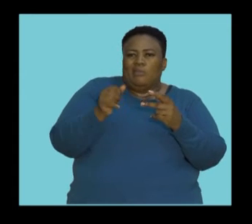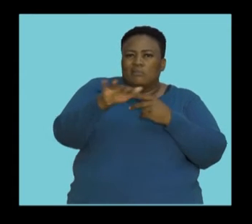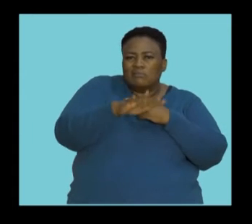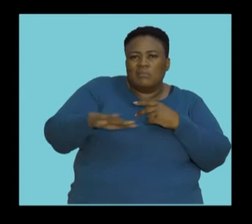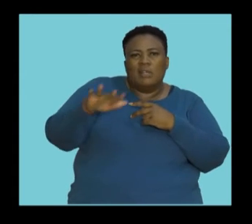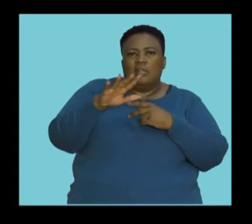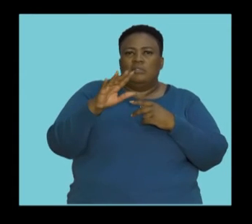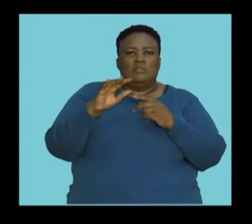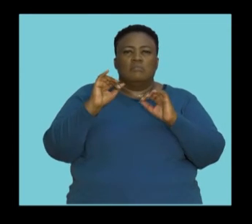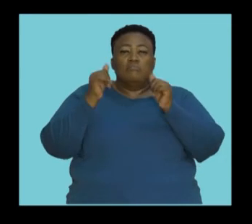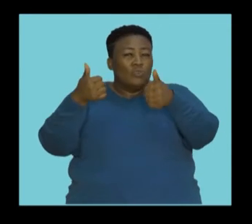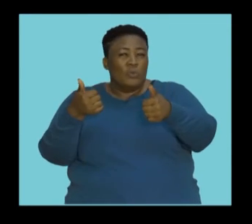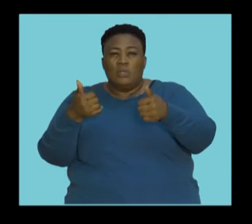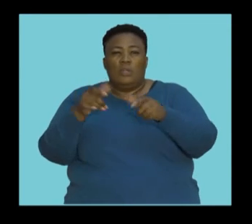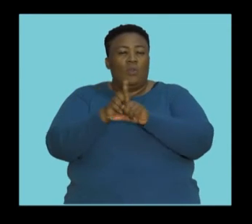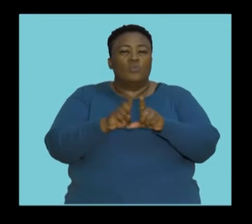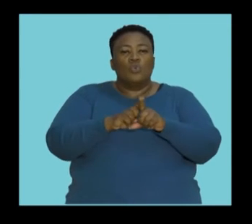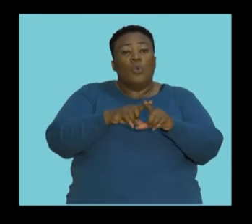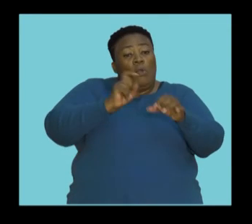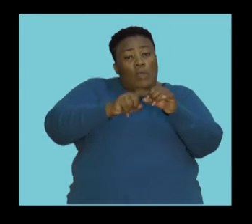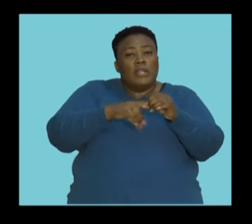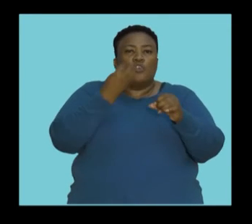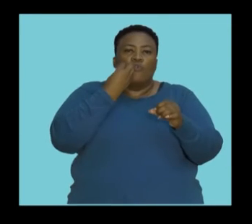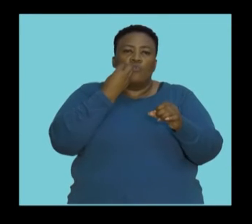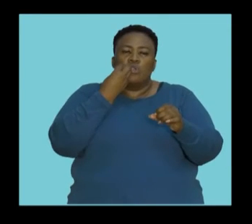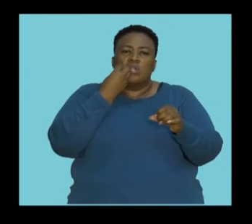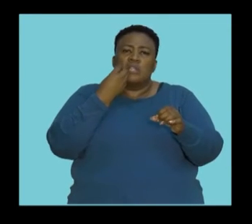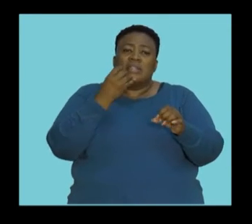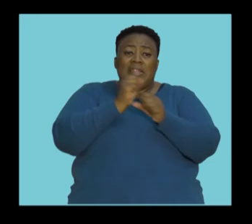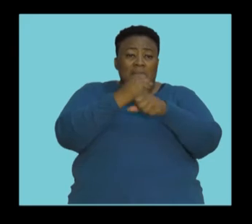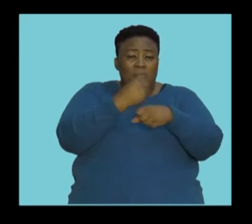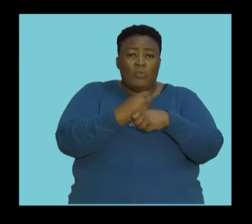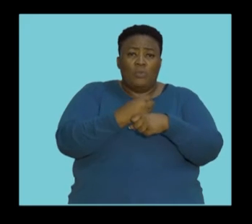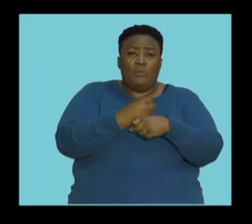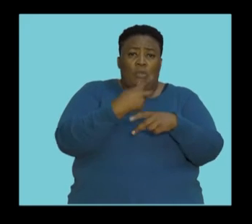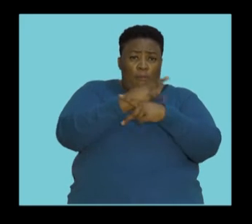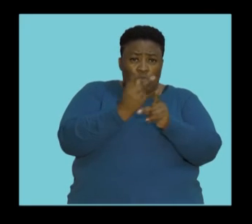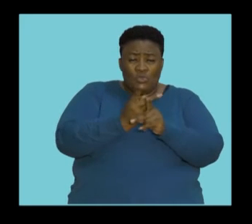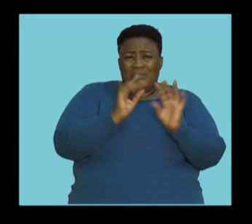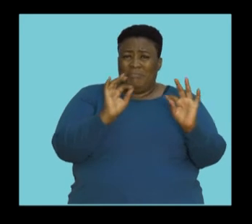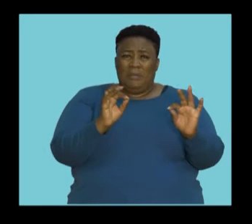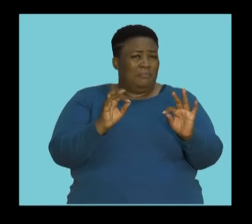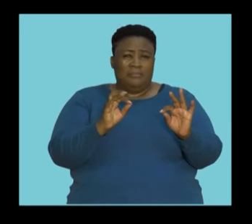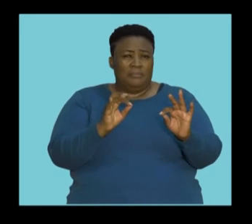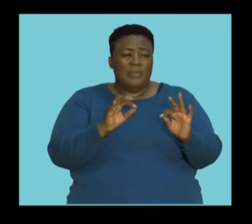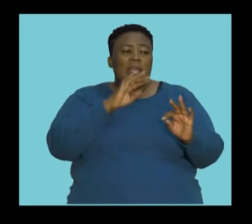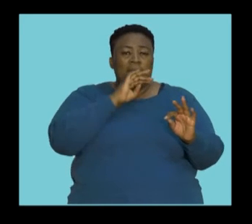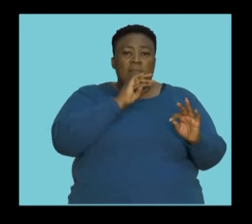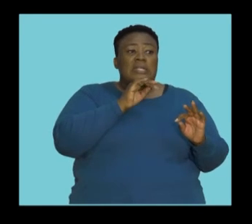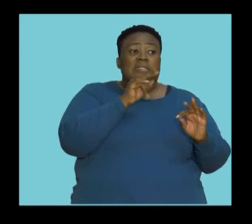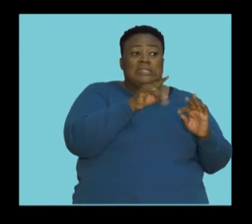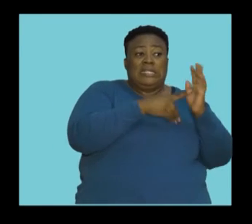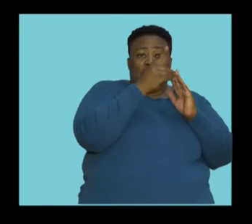storage facilities, as well as the quality of the food that is produced. And so this means that our